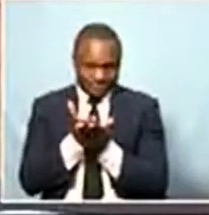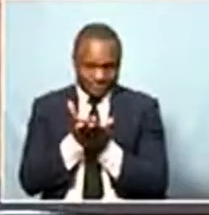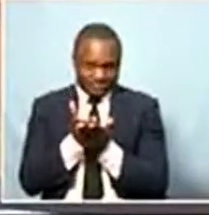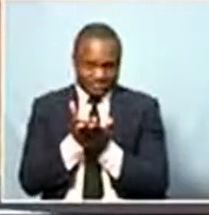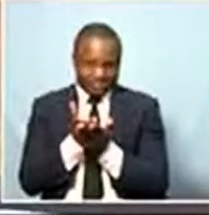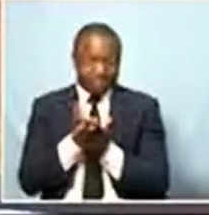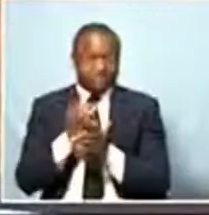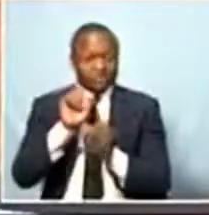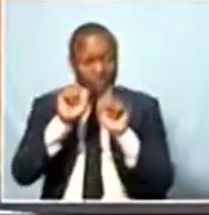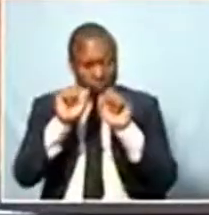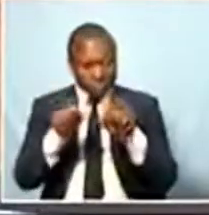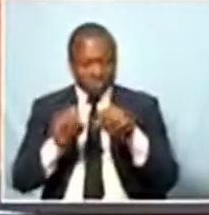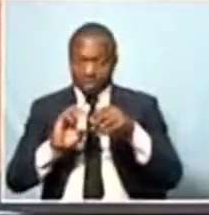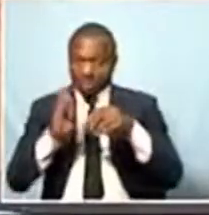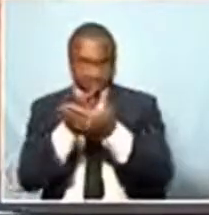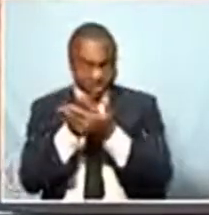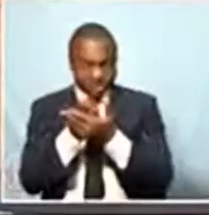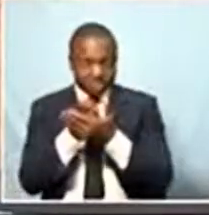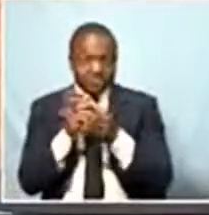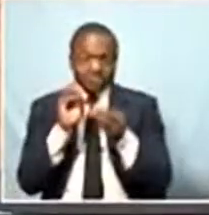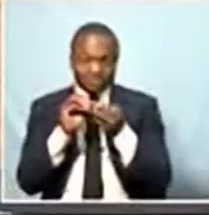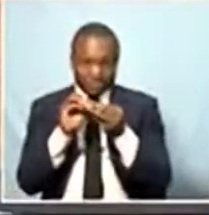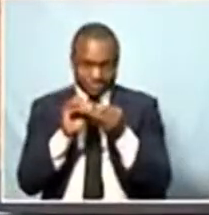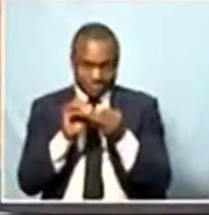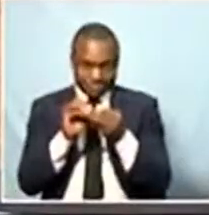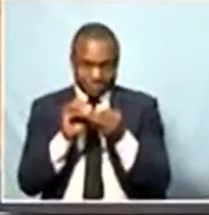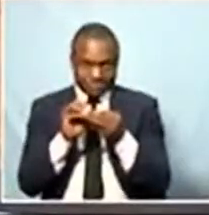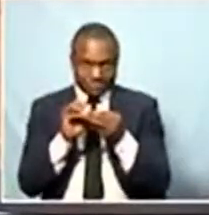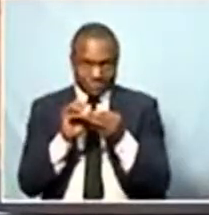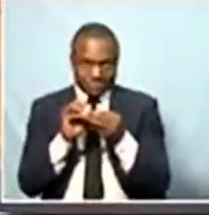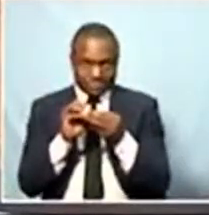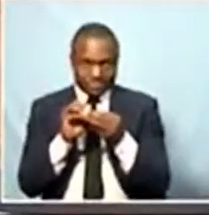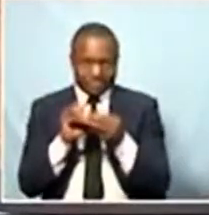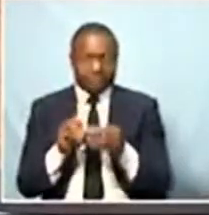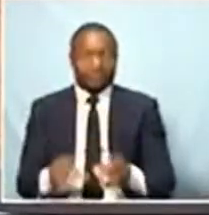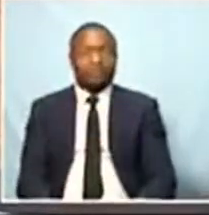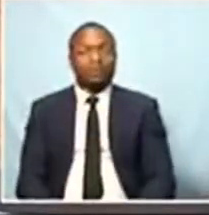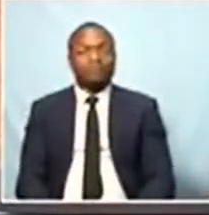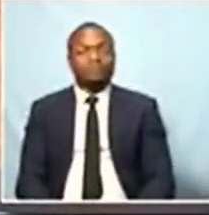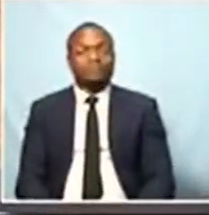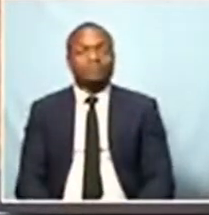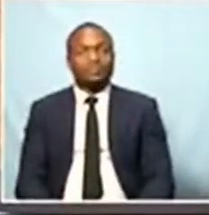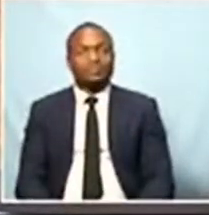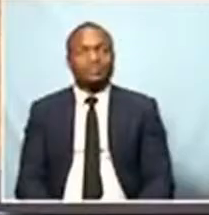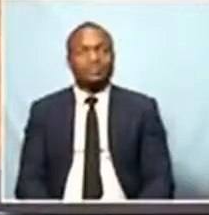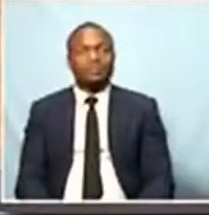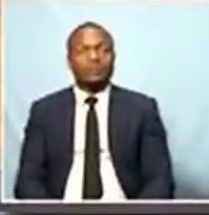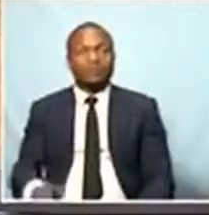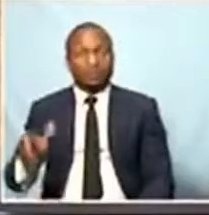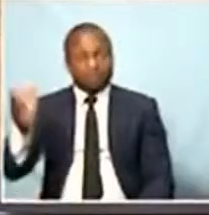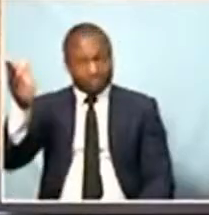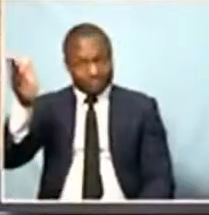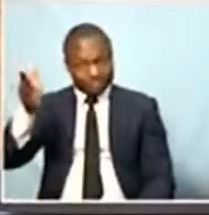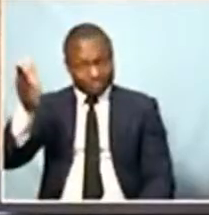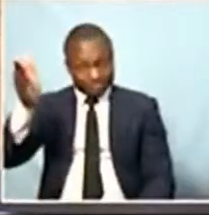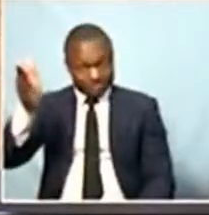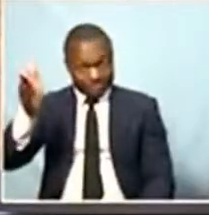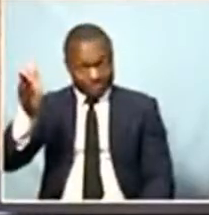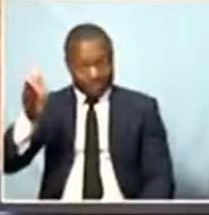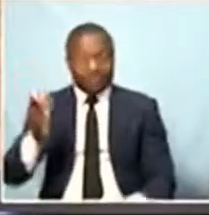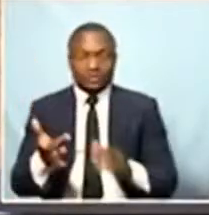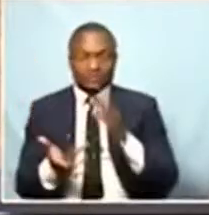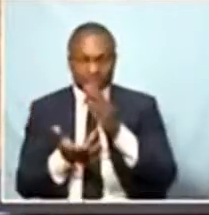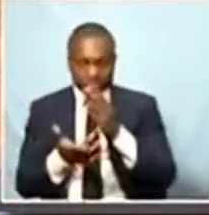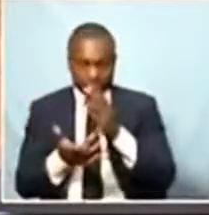probably you engage further, and especially on digitization, so that you